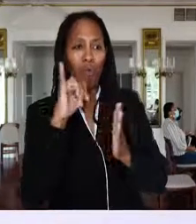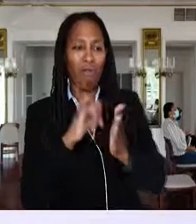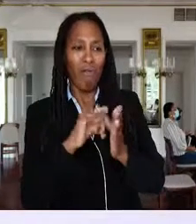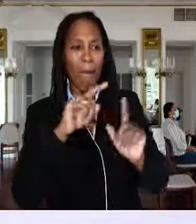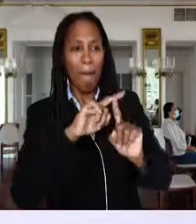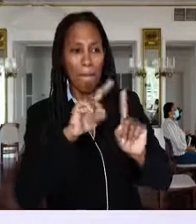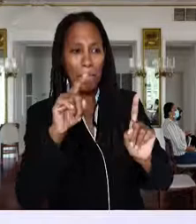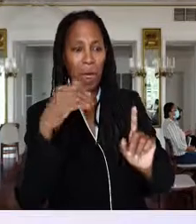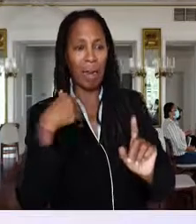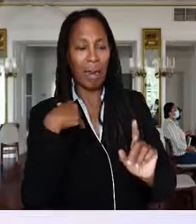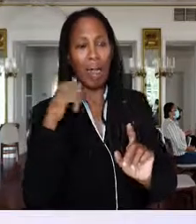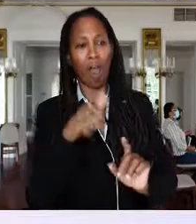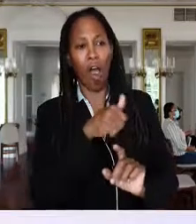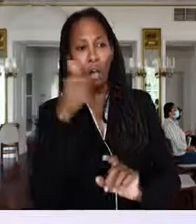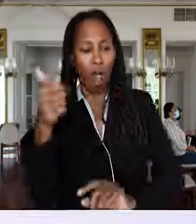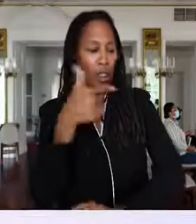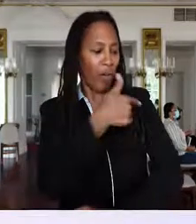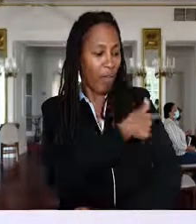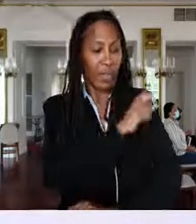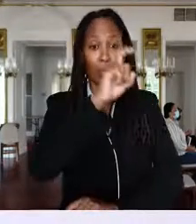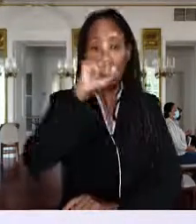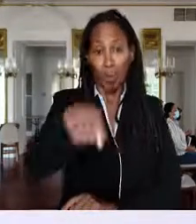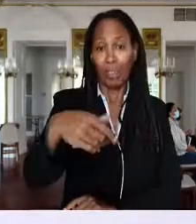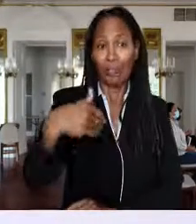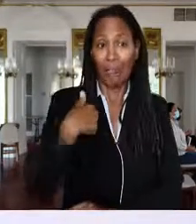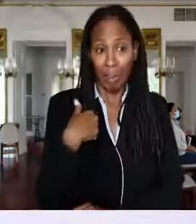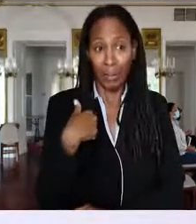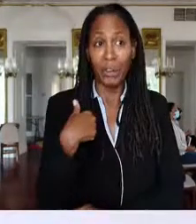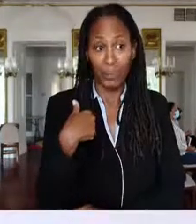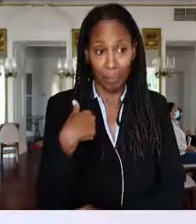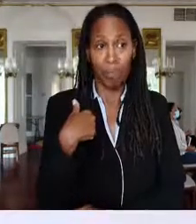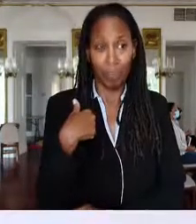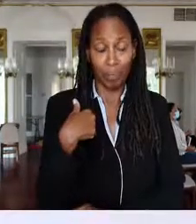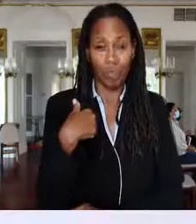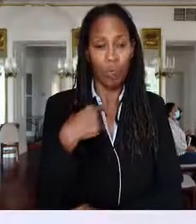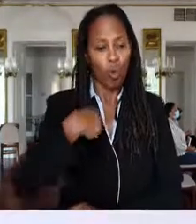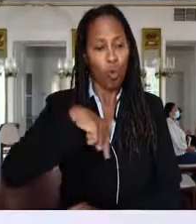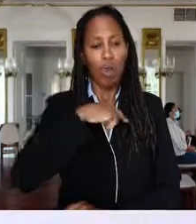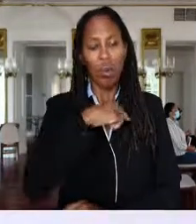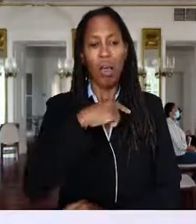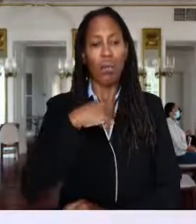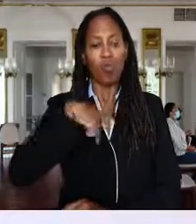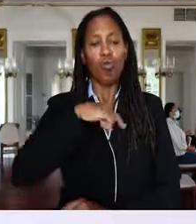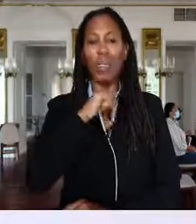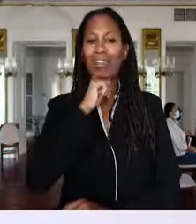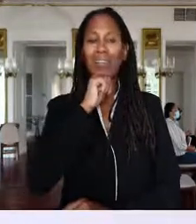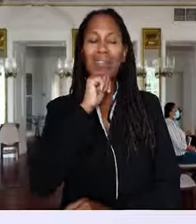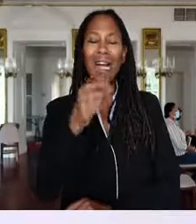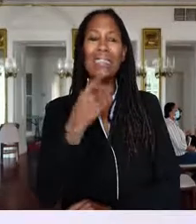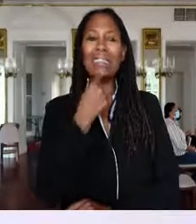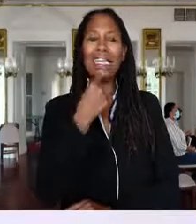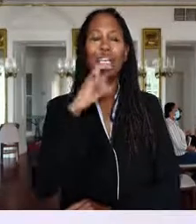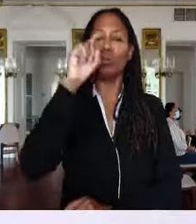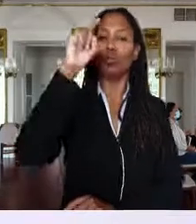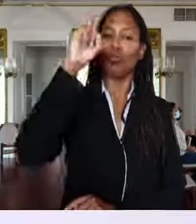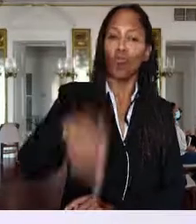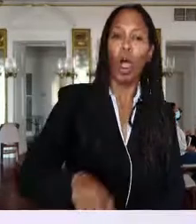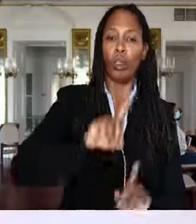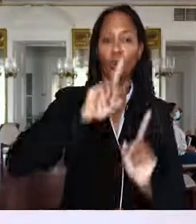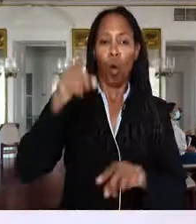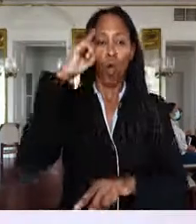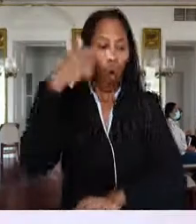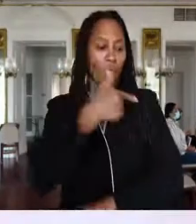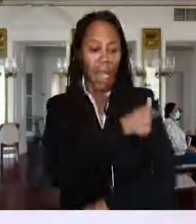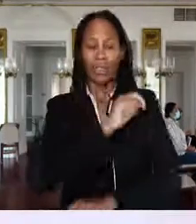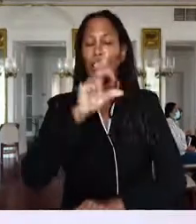other immunizations that they require. So we're not going to impose a mandatory immunization for our employees